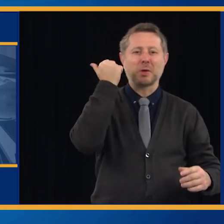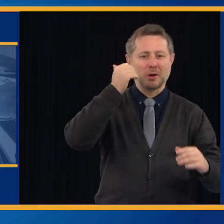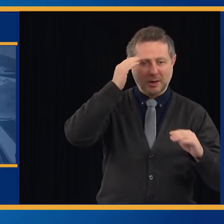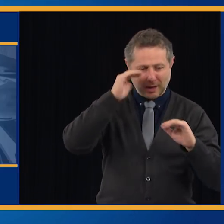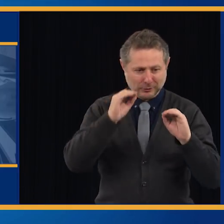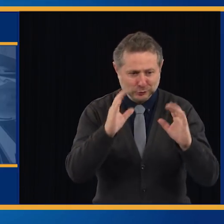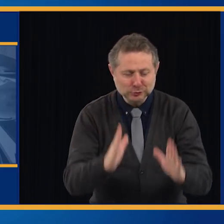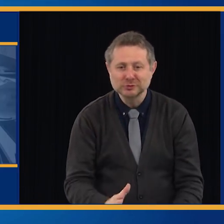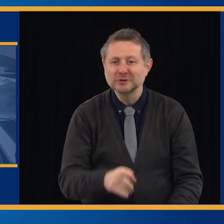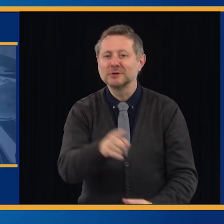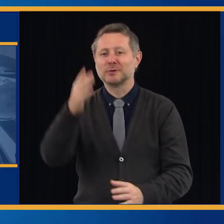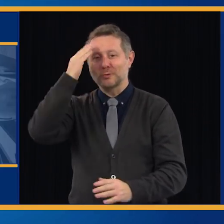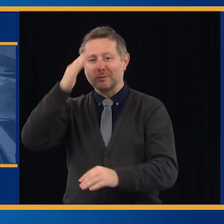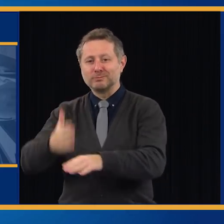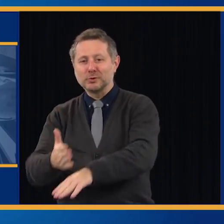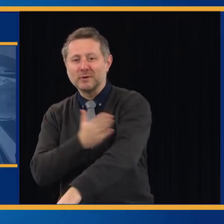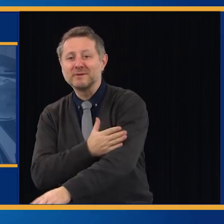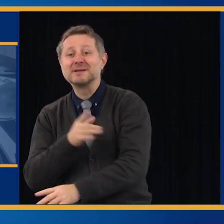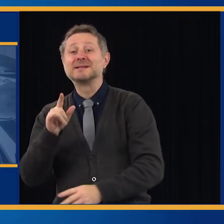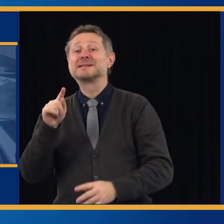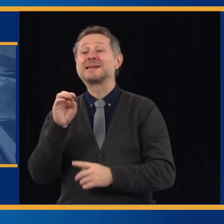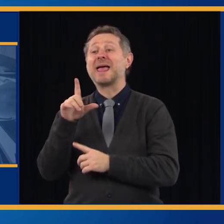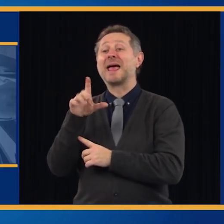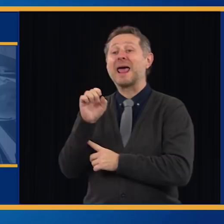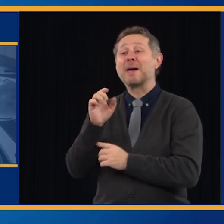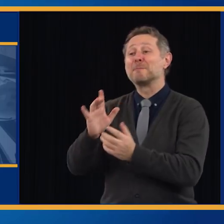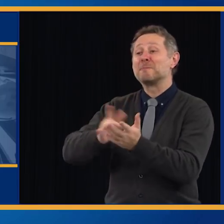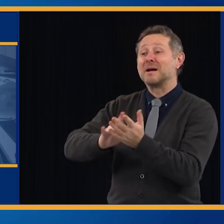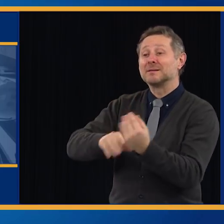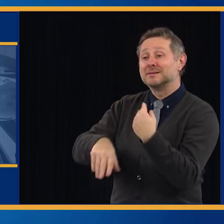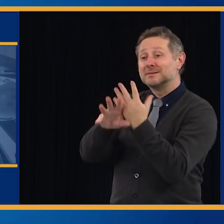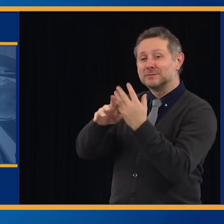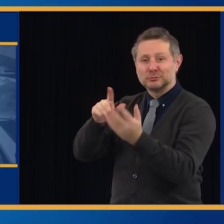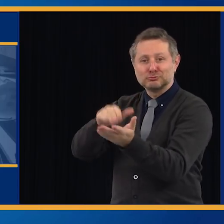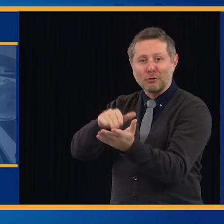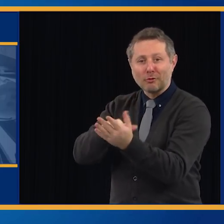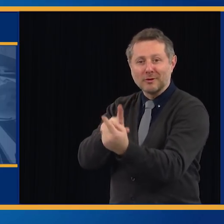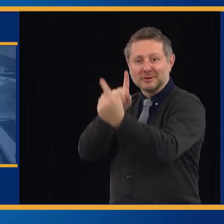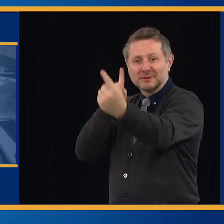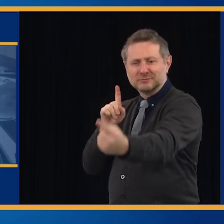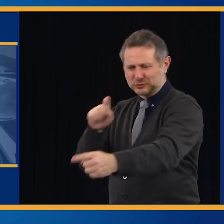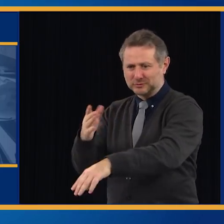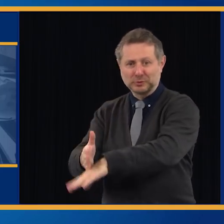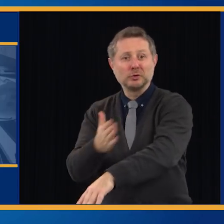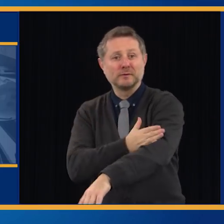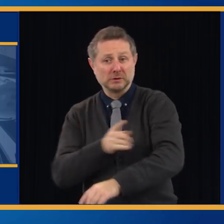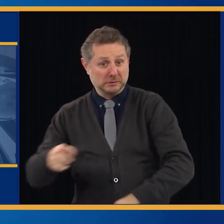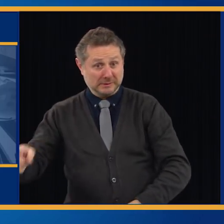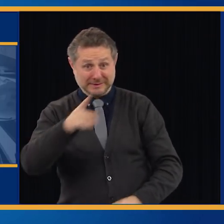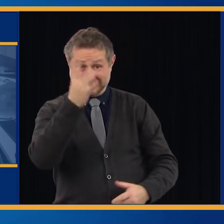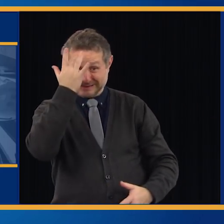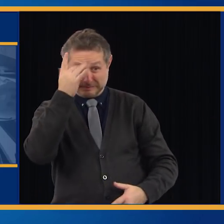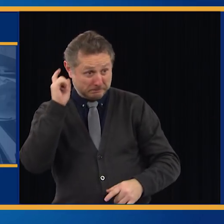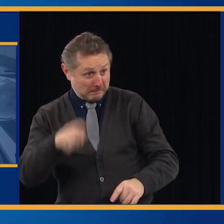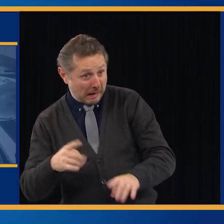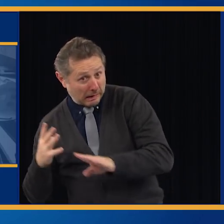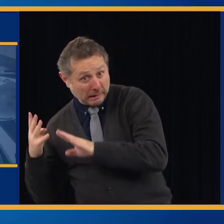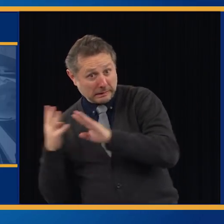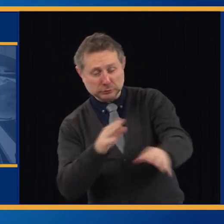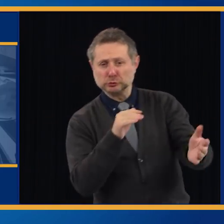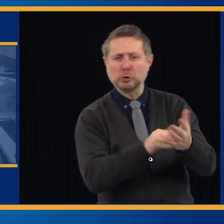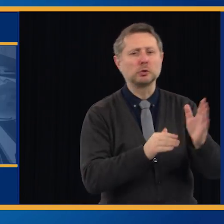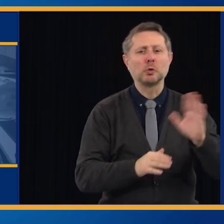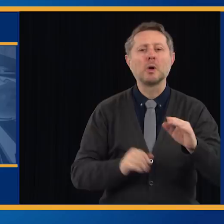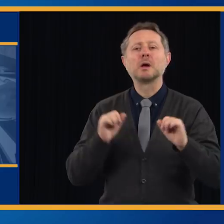Not everybody has to show up at the doctor's office. You can do a better job. We have to do a better job on our basic public health